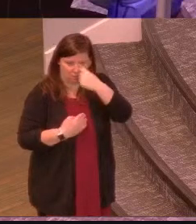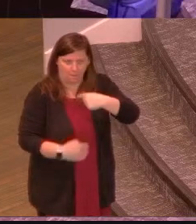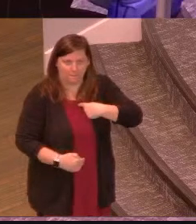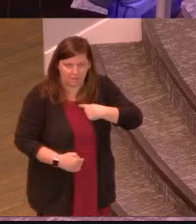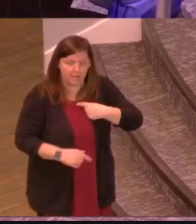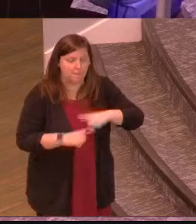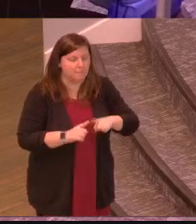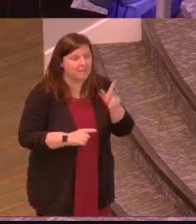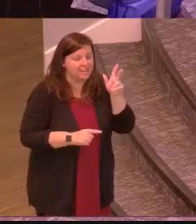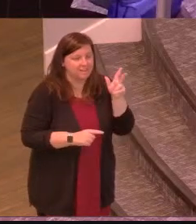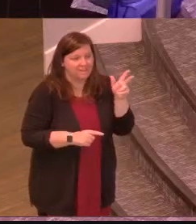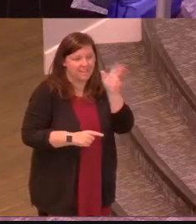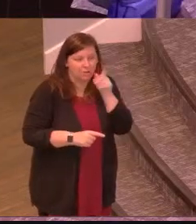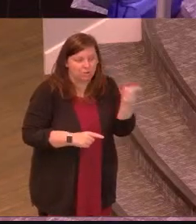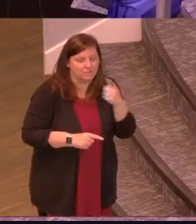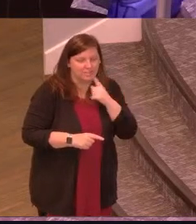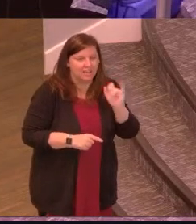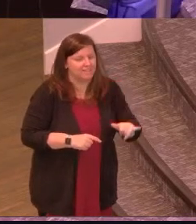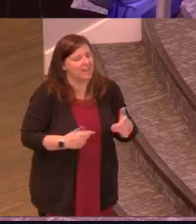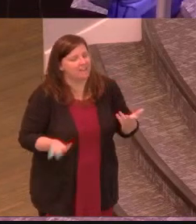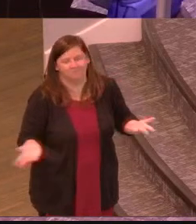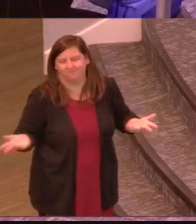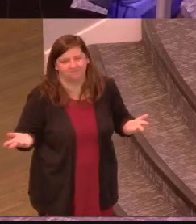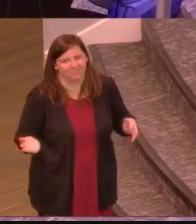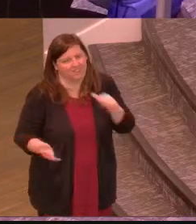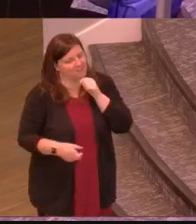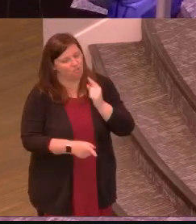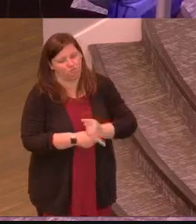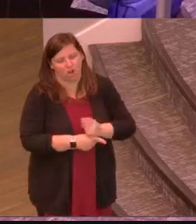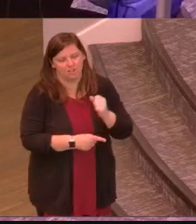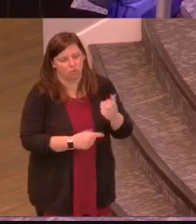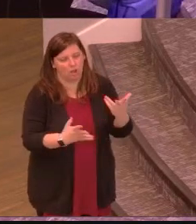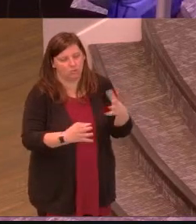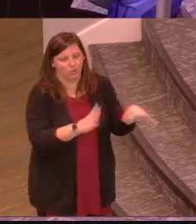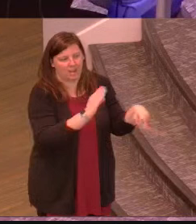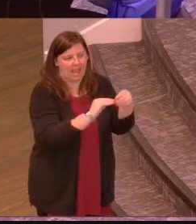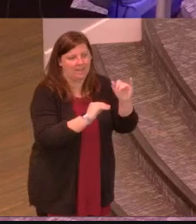it shouldn't be. So I just had to piggyback on that